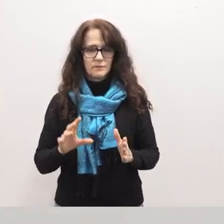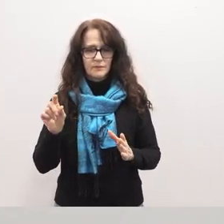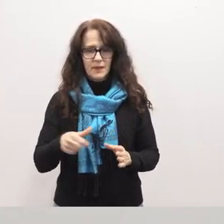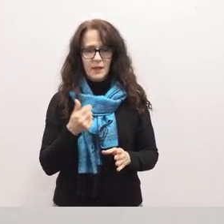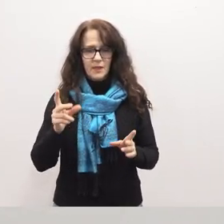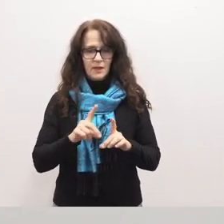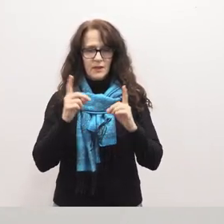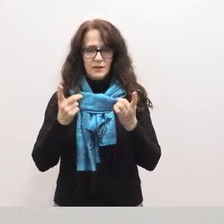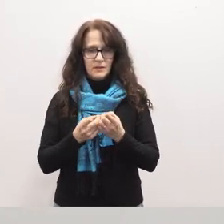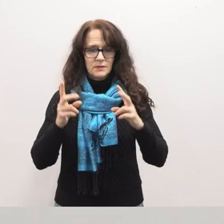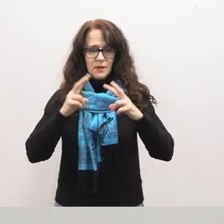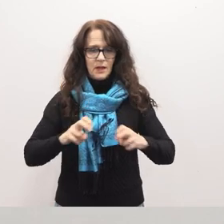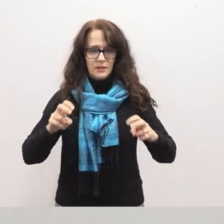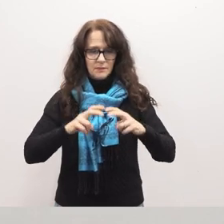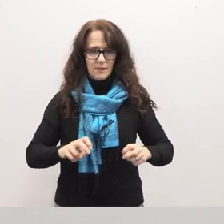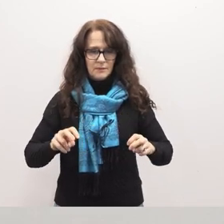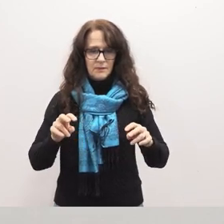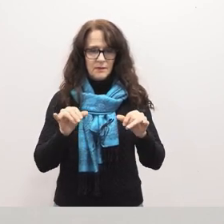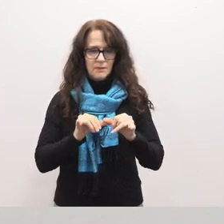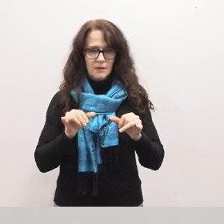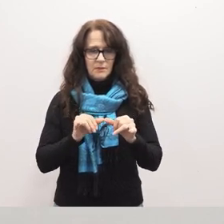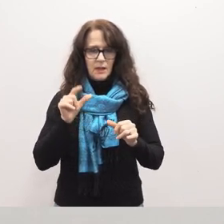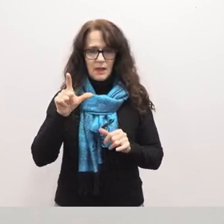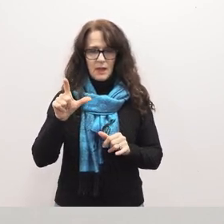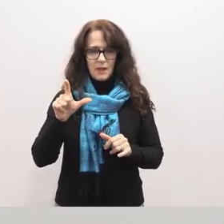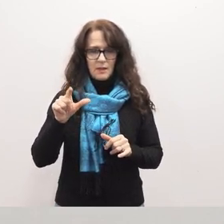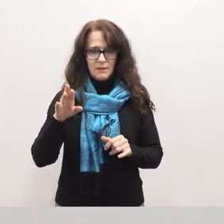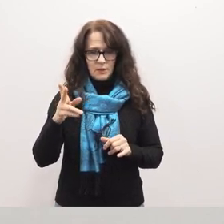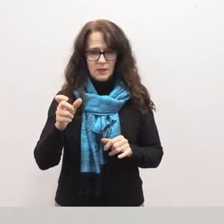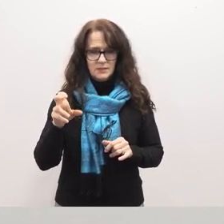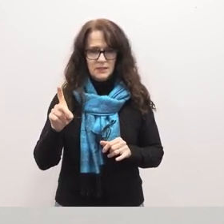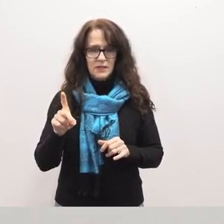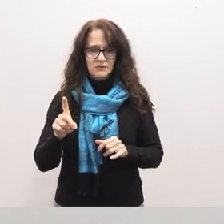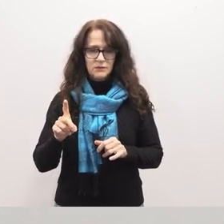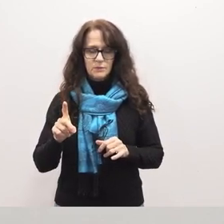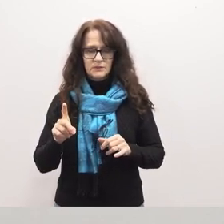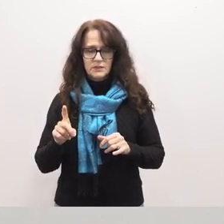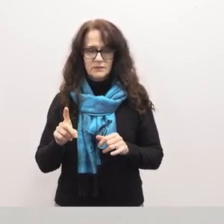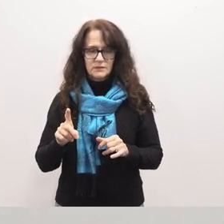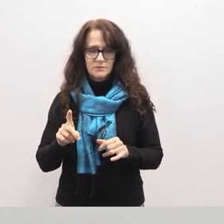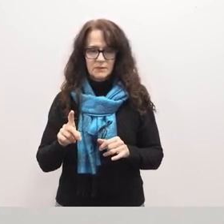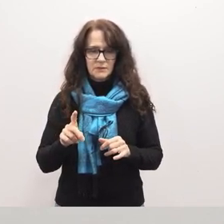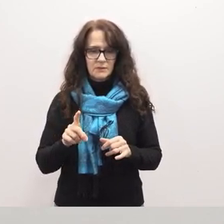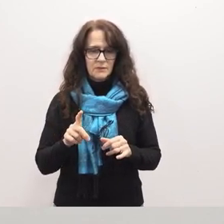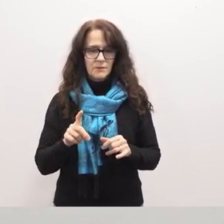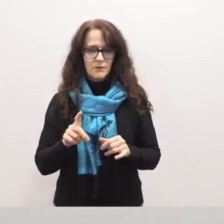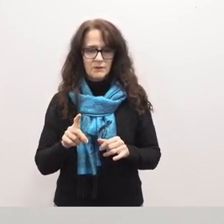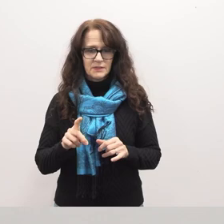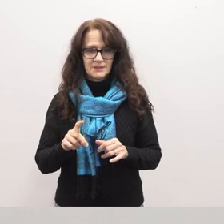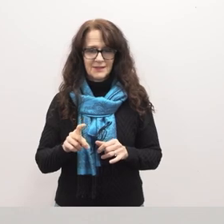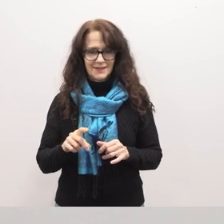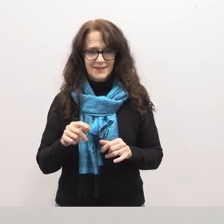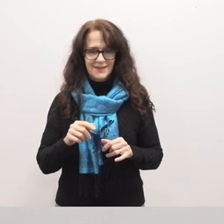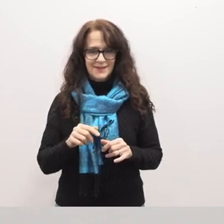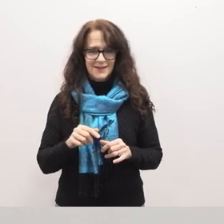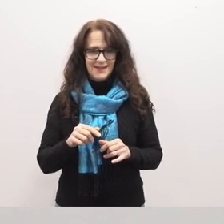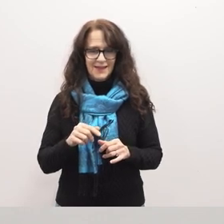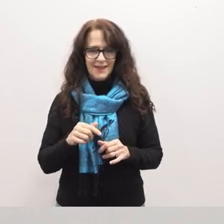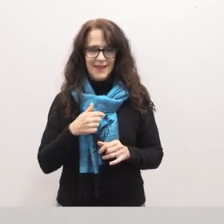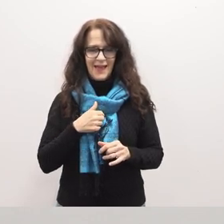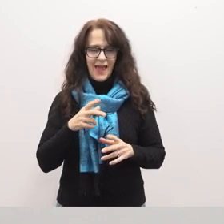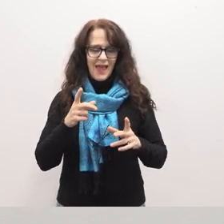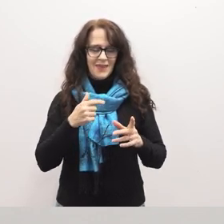district assessment measures in Long Beach Unified, we look at our iReady and our SBAC results as additional district